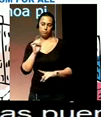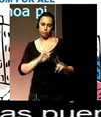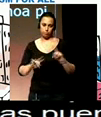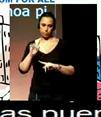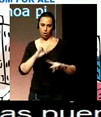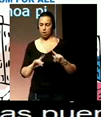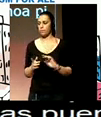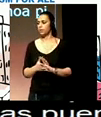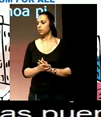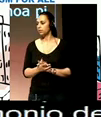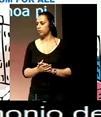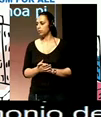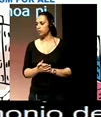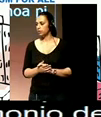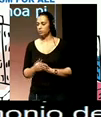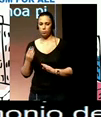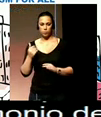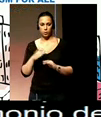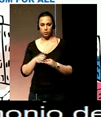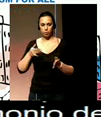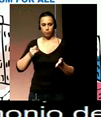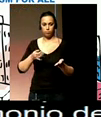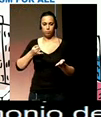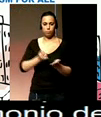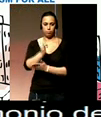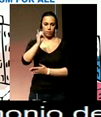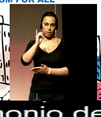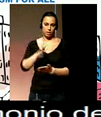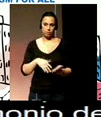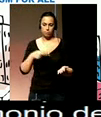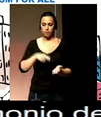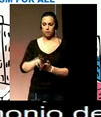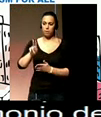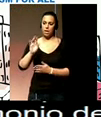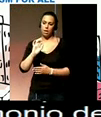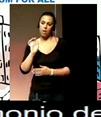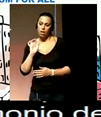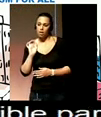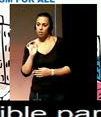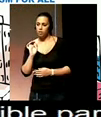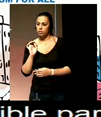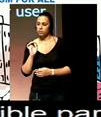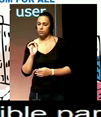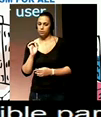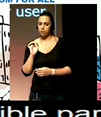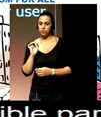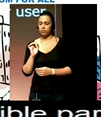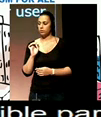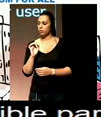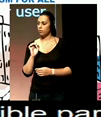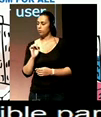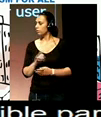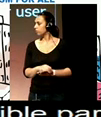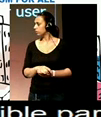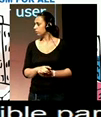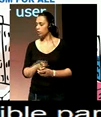slippery conditions. A wheelchair user could only be carried to the top by 4 strong friends. Until